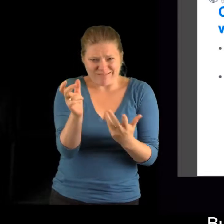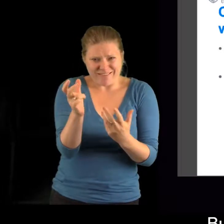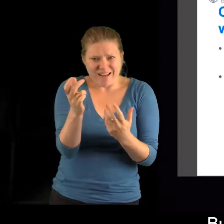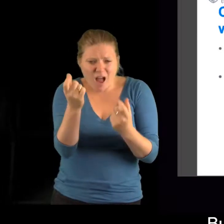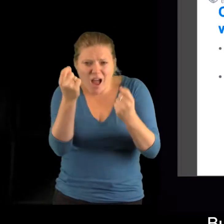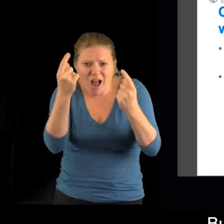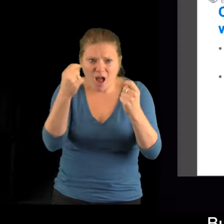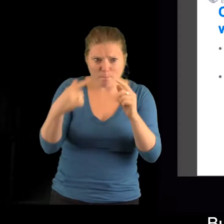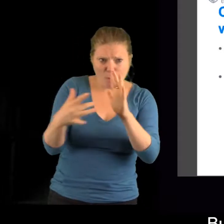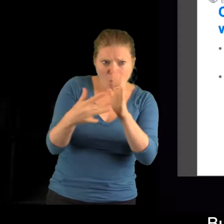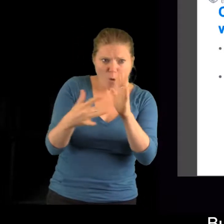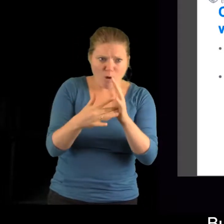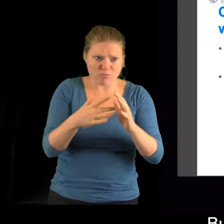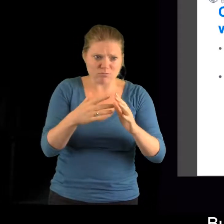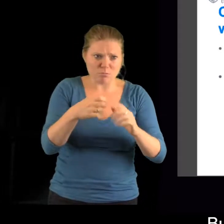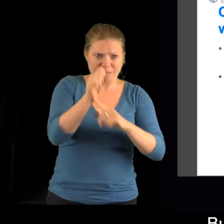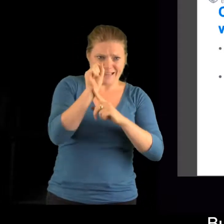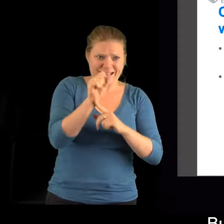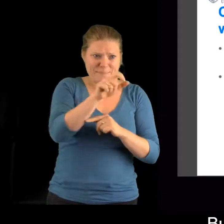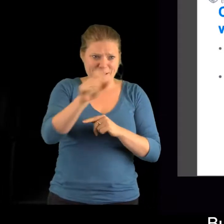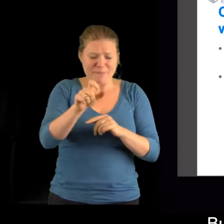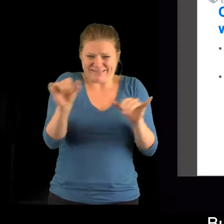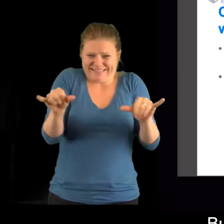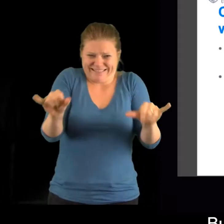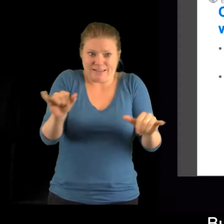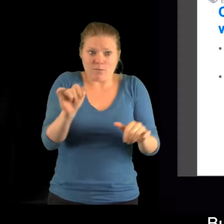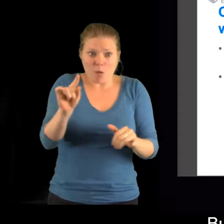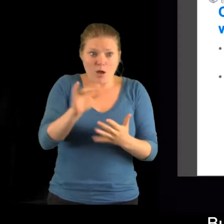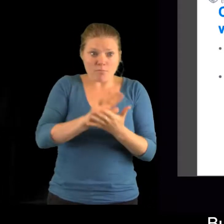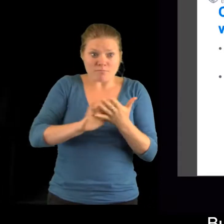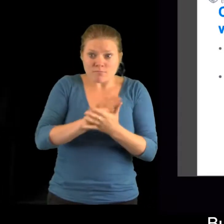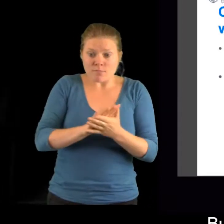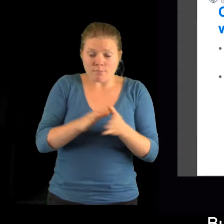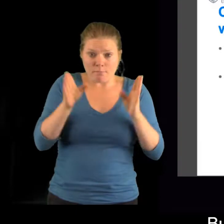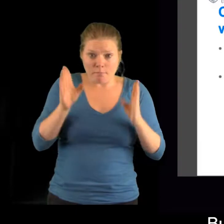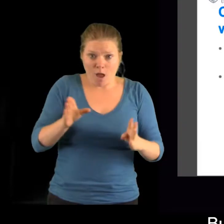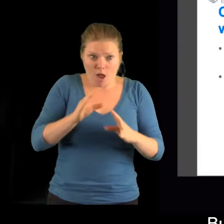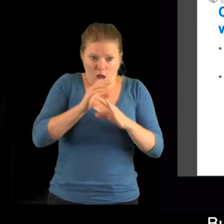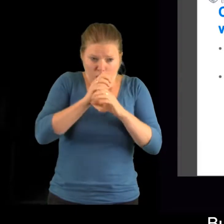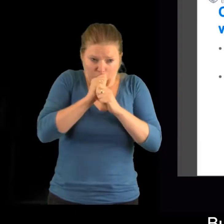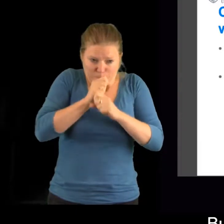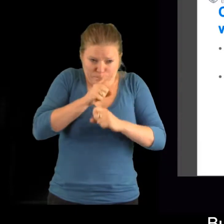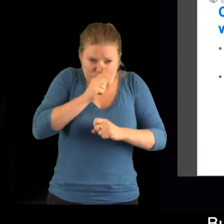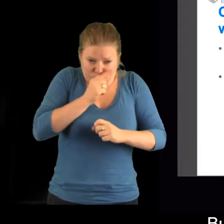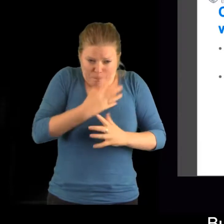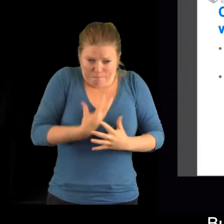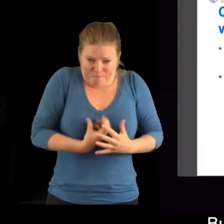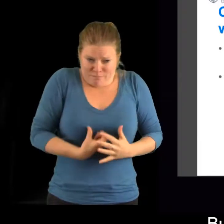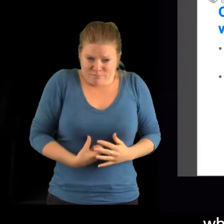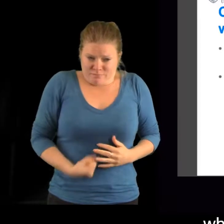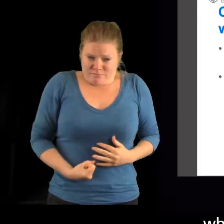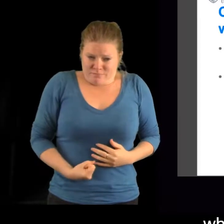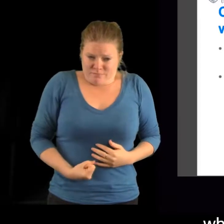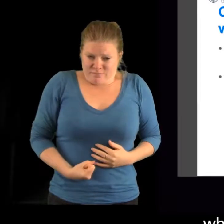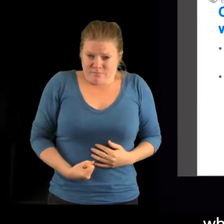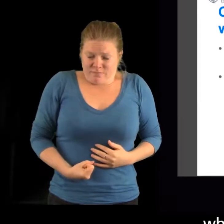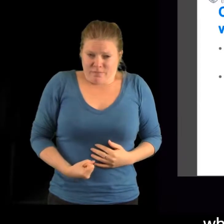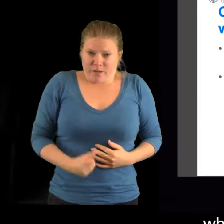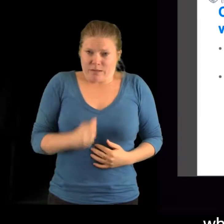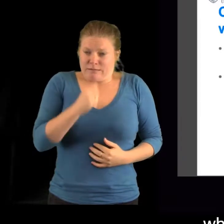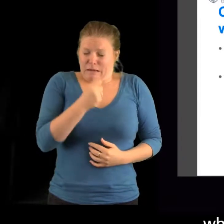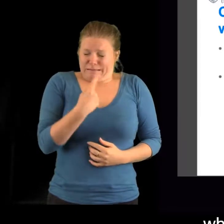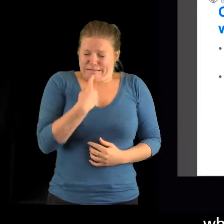key, it doesn't necessarily mean I can't talk to somebody. And I think this is really important. So when you're trying